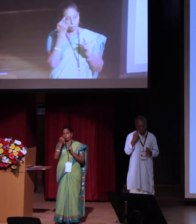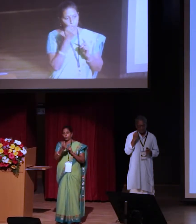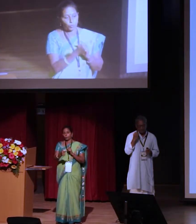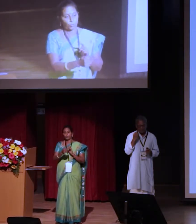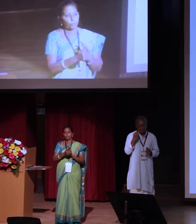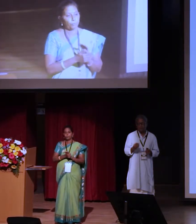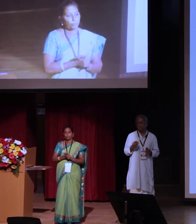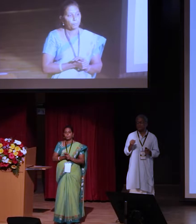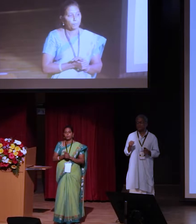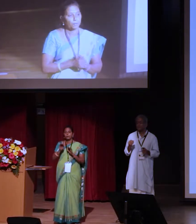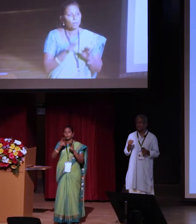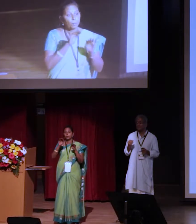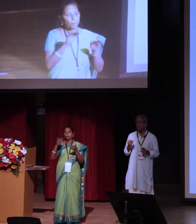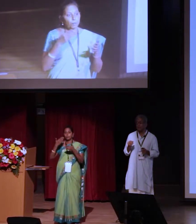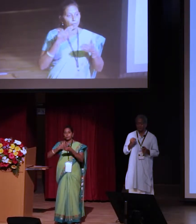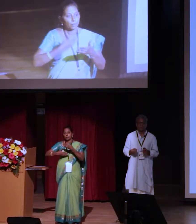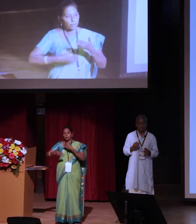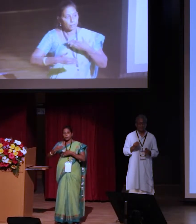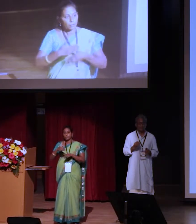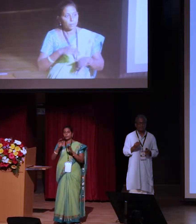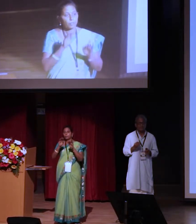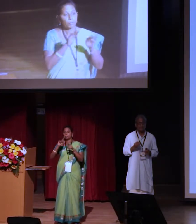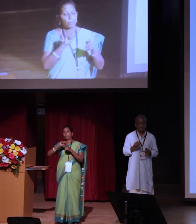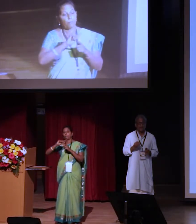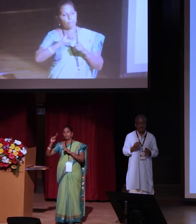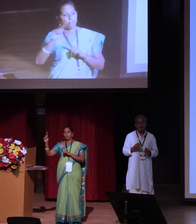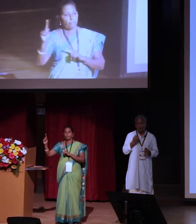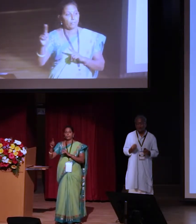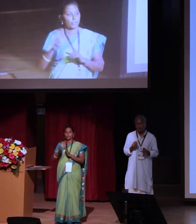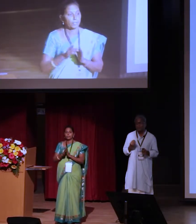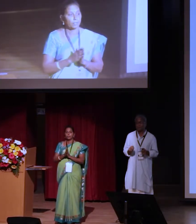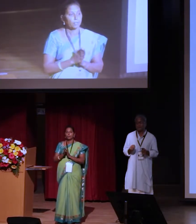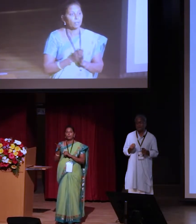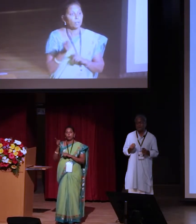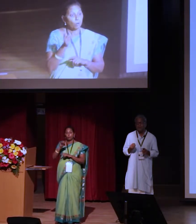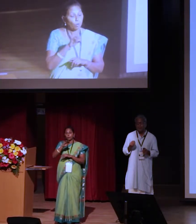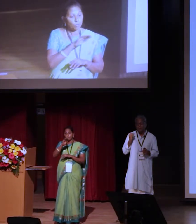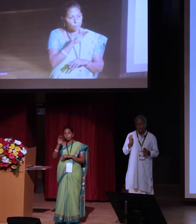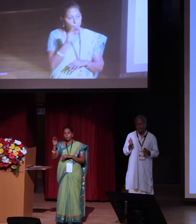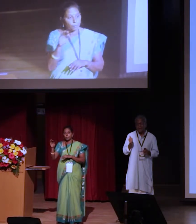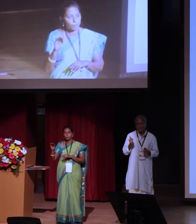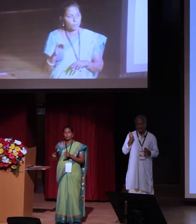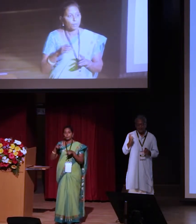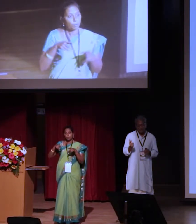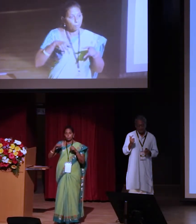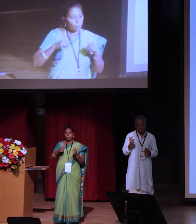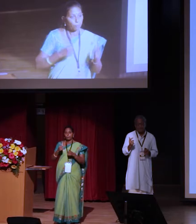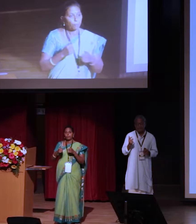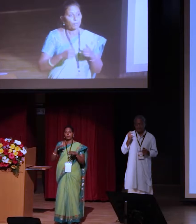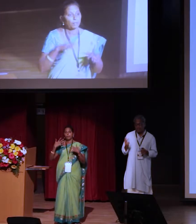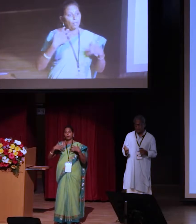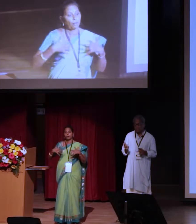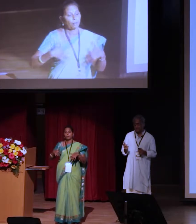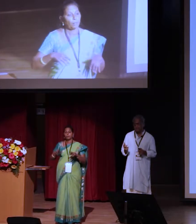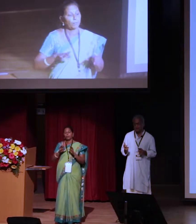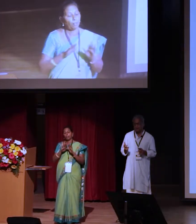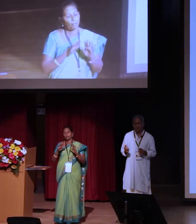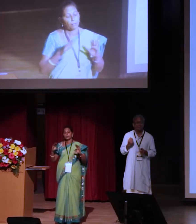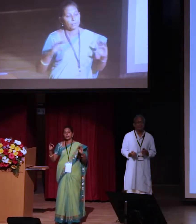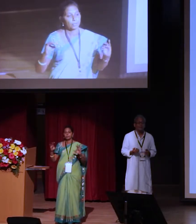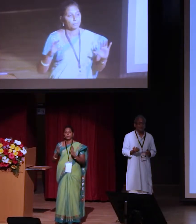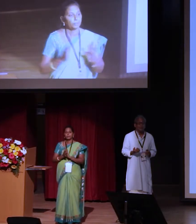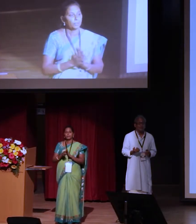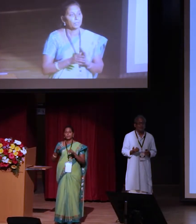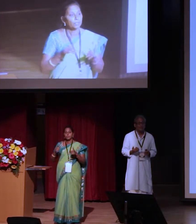is that people with disabilities are people first. Like all people, play, entertainment, leisure